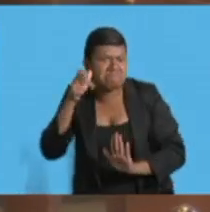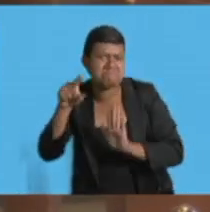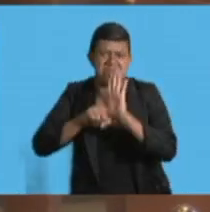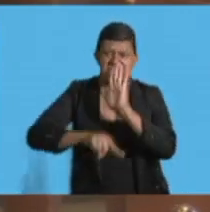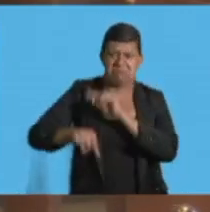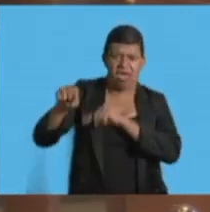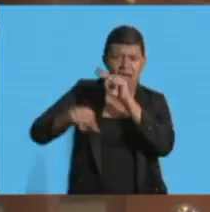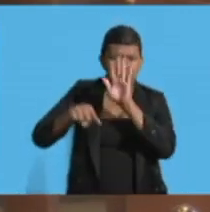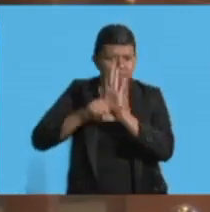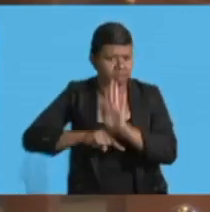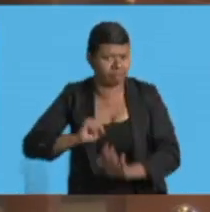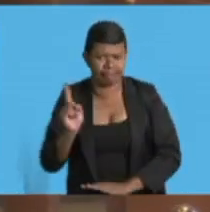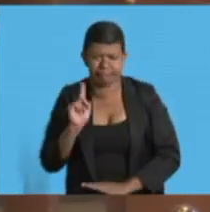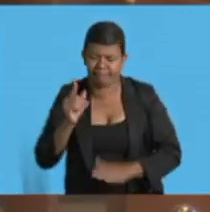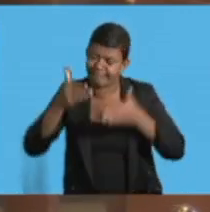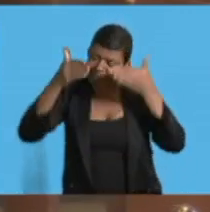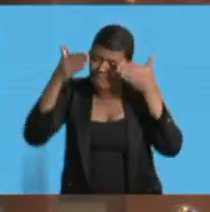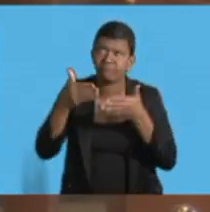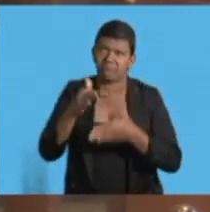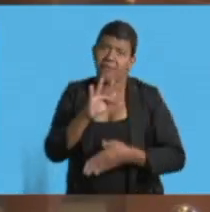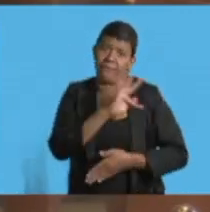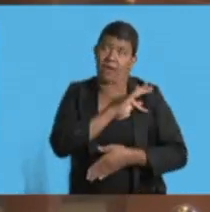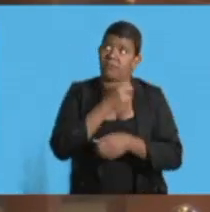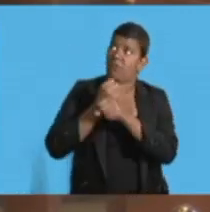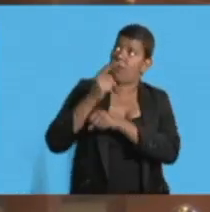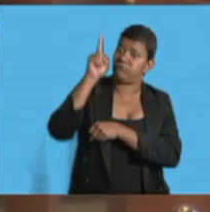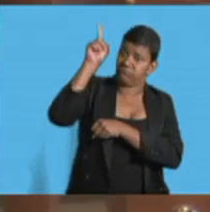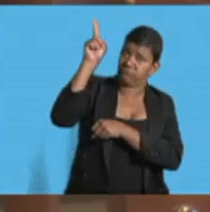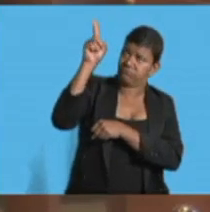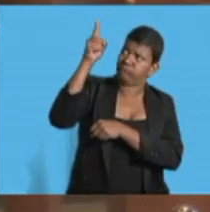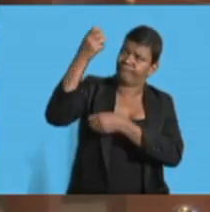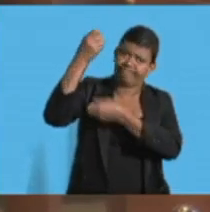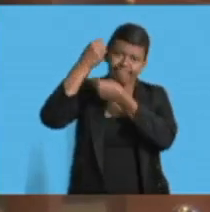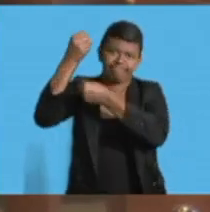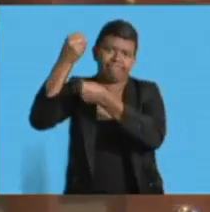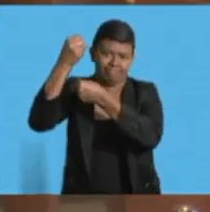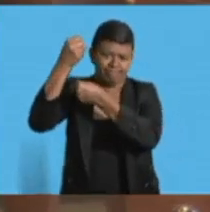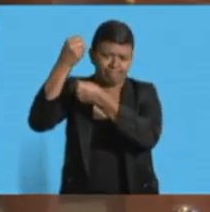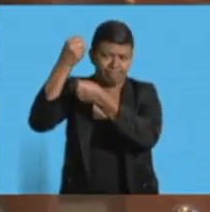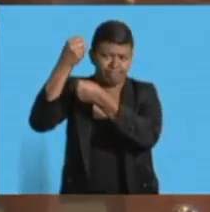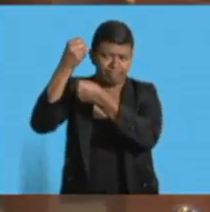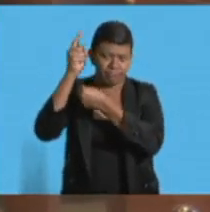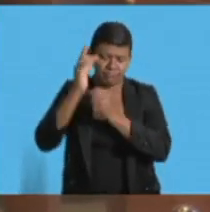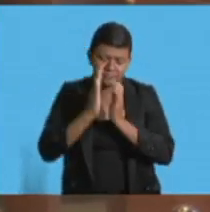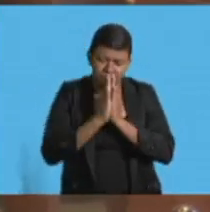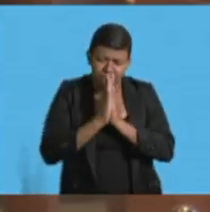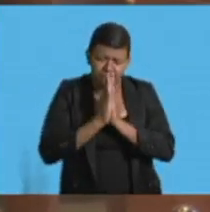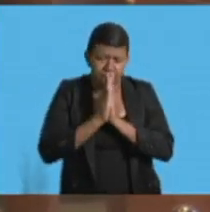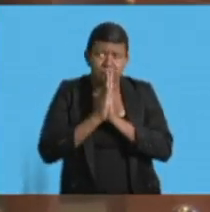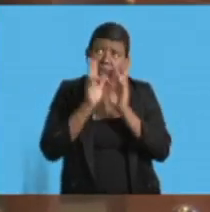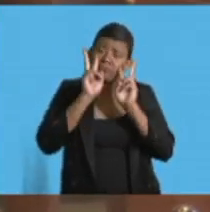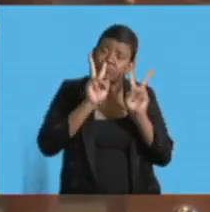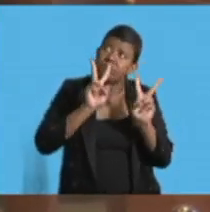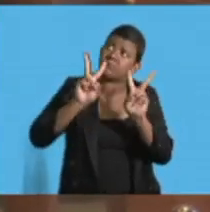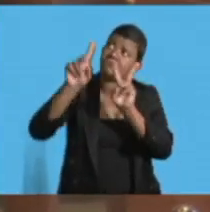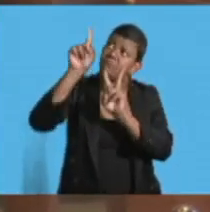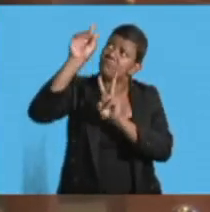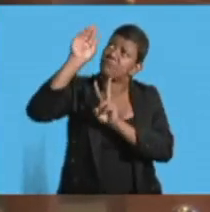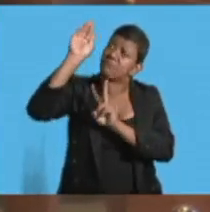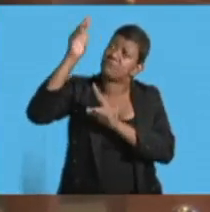but to put their faith in God and do what they need to do. Pray and seek God's face. When we do that,